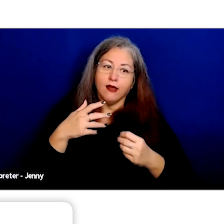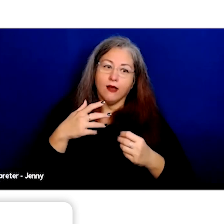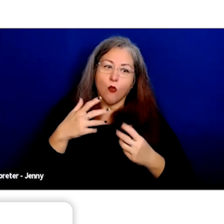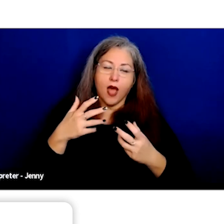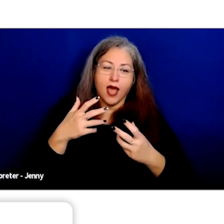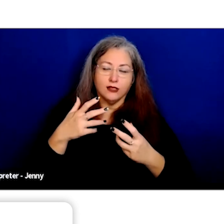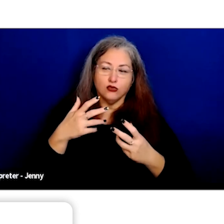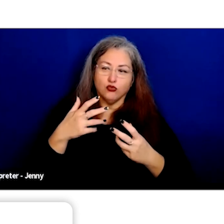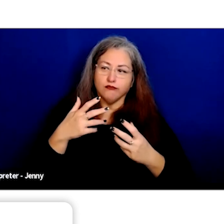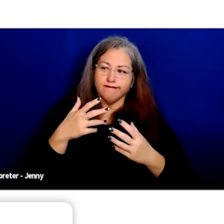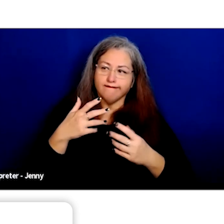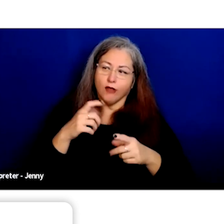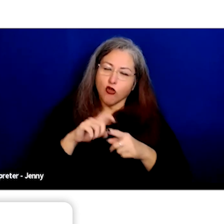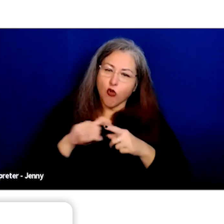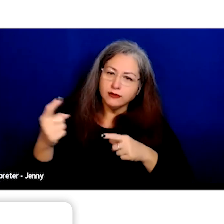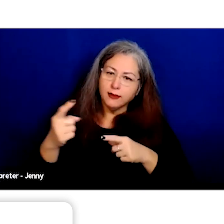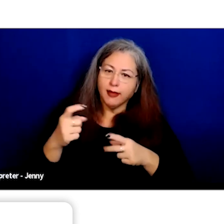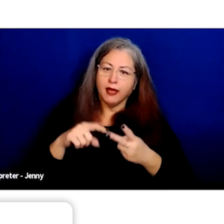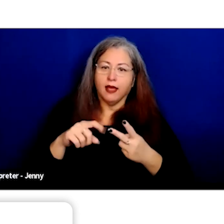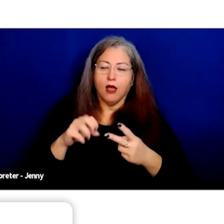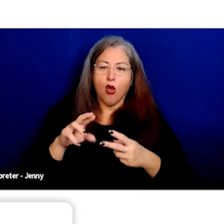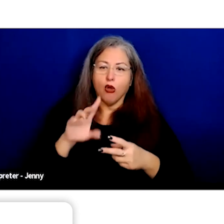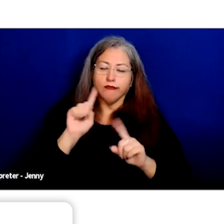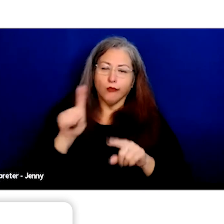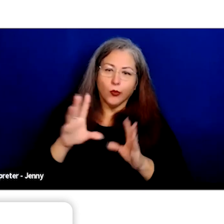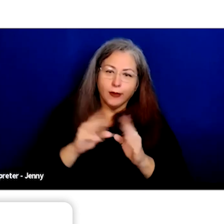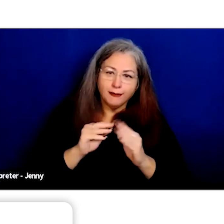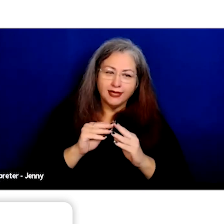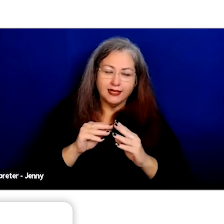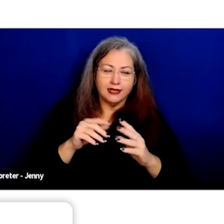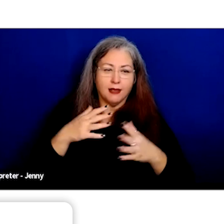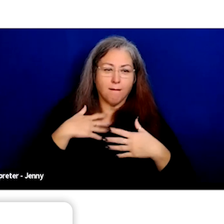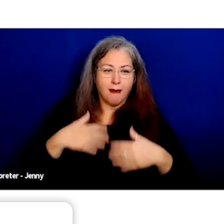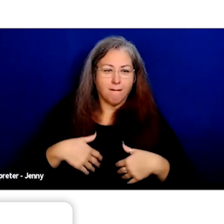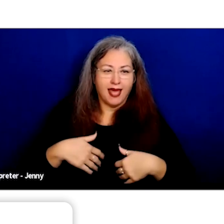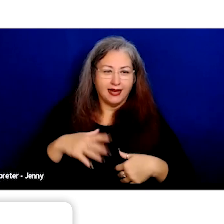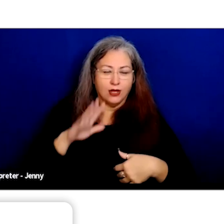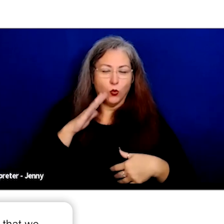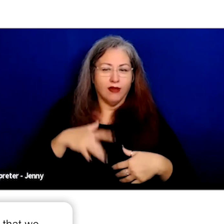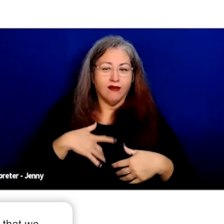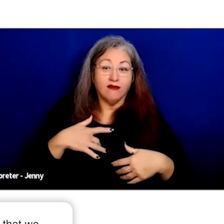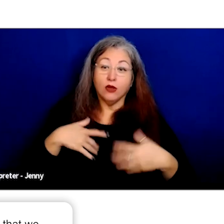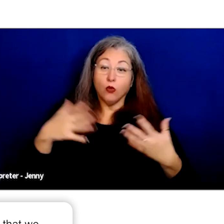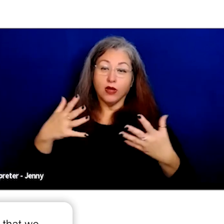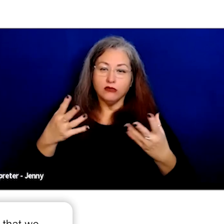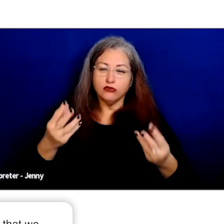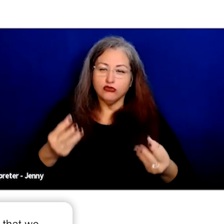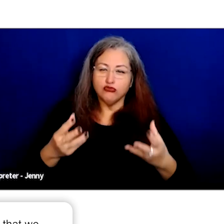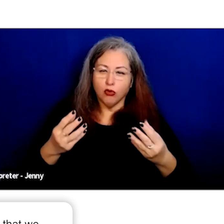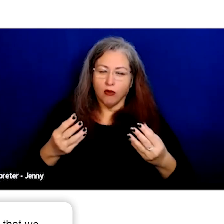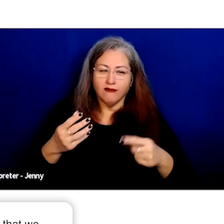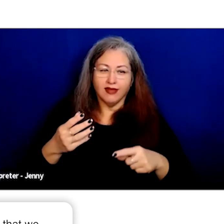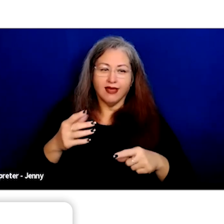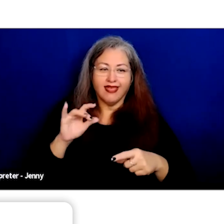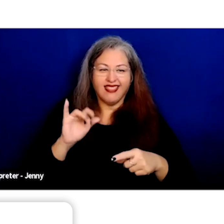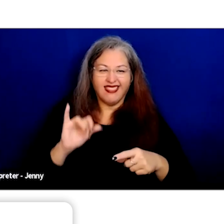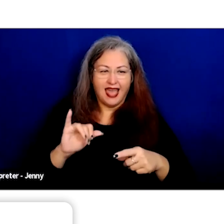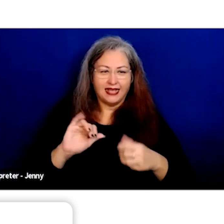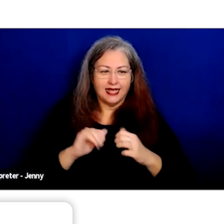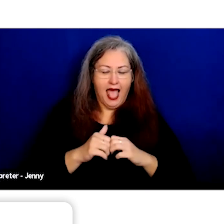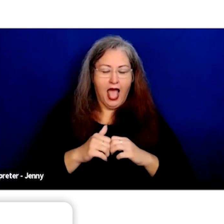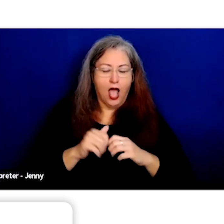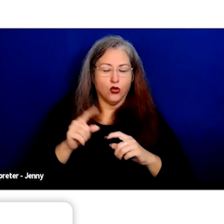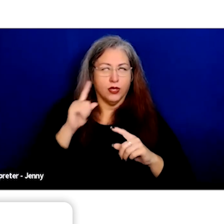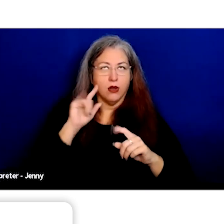making that phone call or being in that meeting, my body feels soft. Those are the ways that we can kind of come